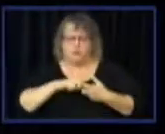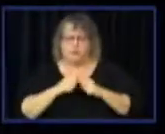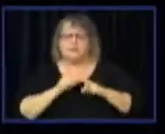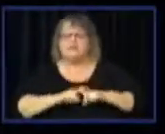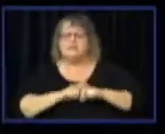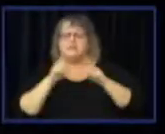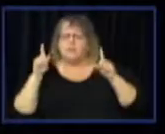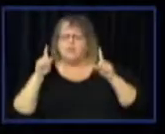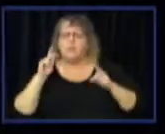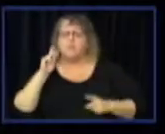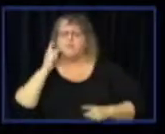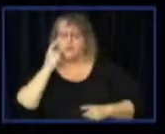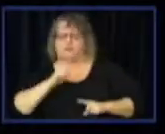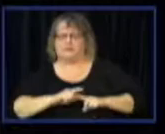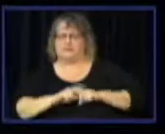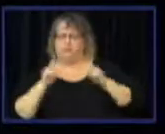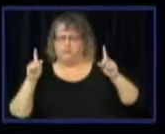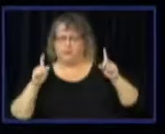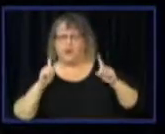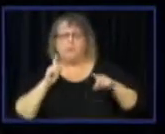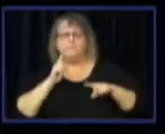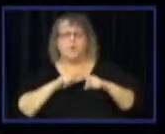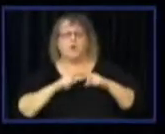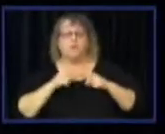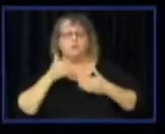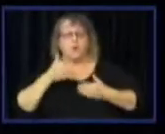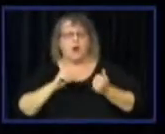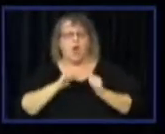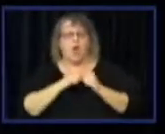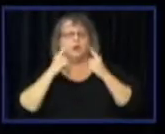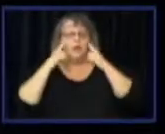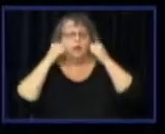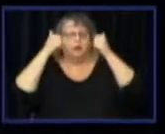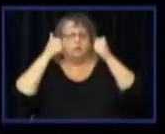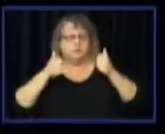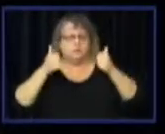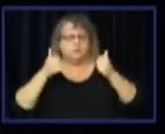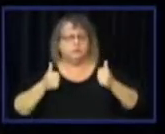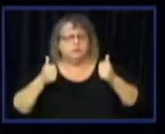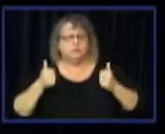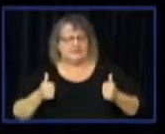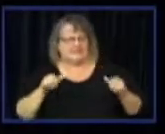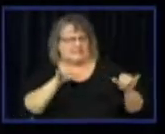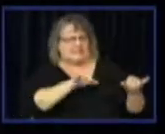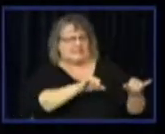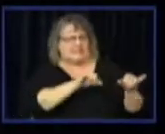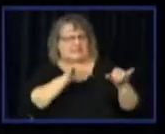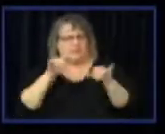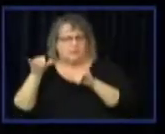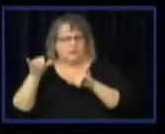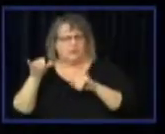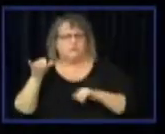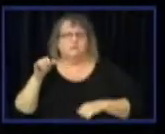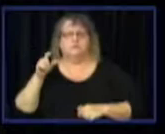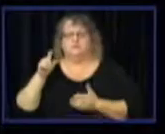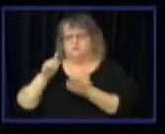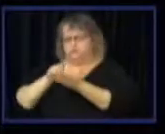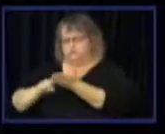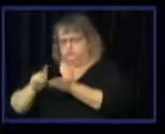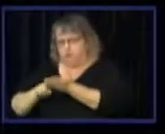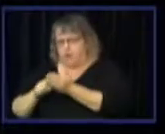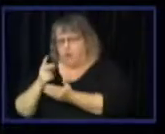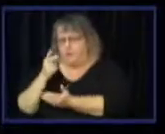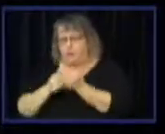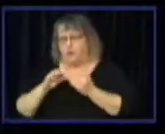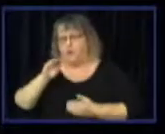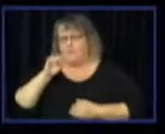they're not the same protein, but the process that's involved is similar, and we're hoping that by studying both,